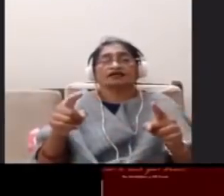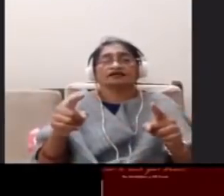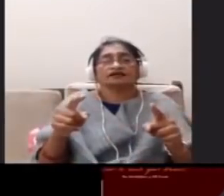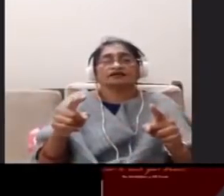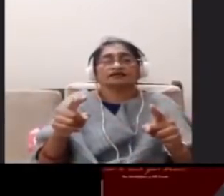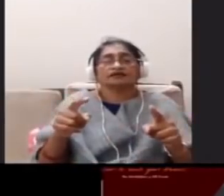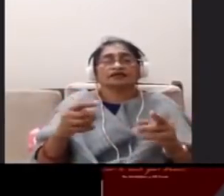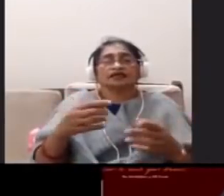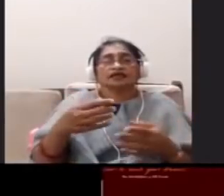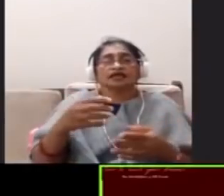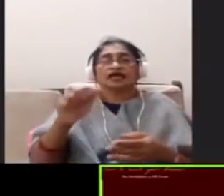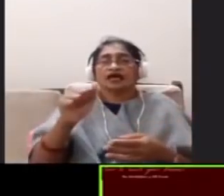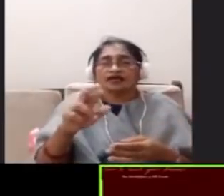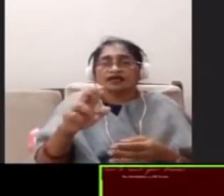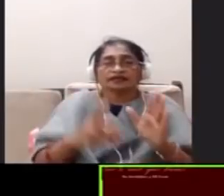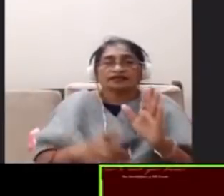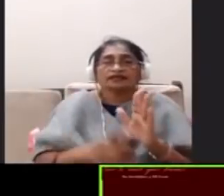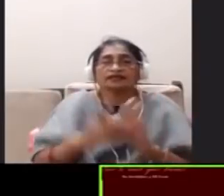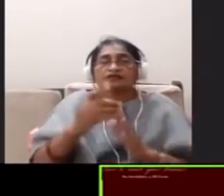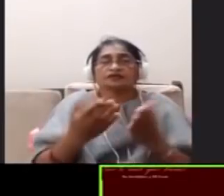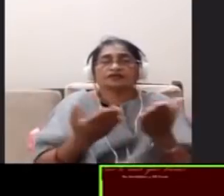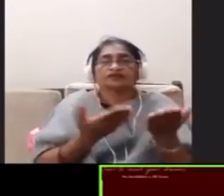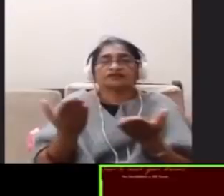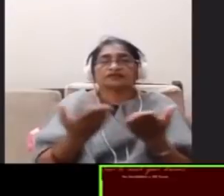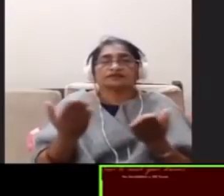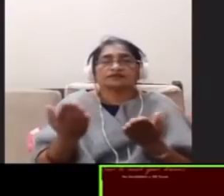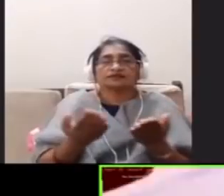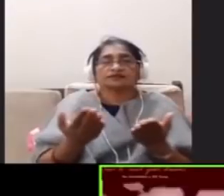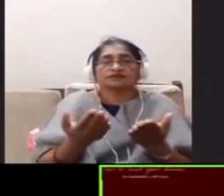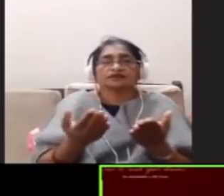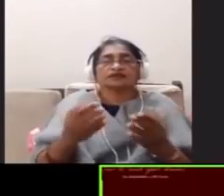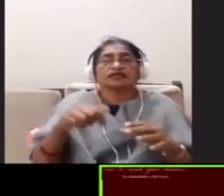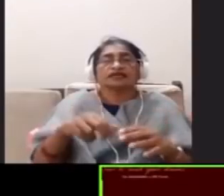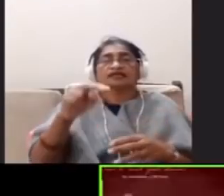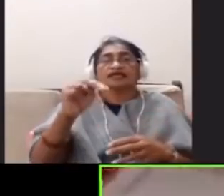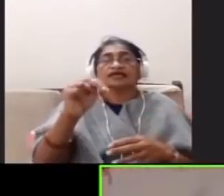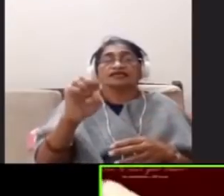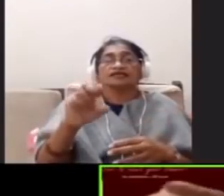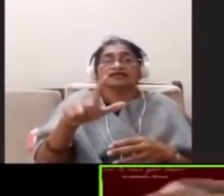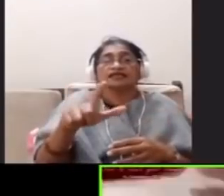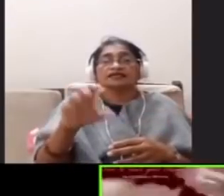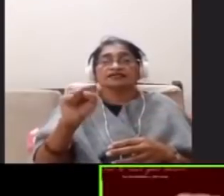arts in development studies from Nelson Mandela Metropolitan.